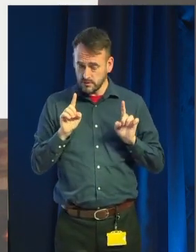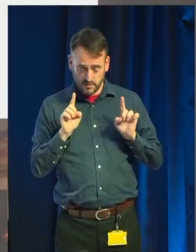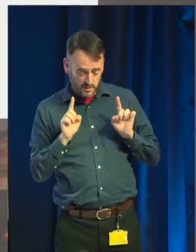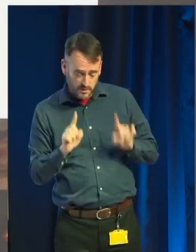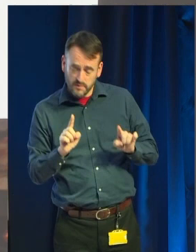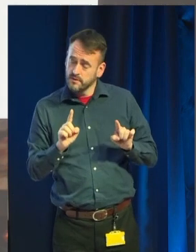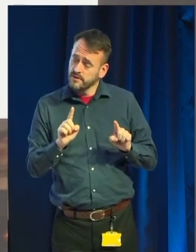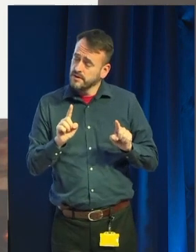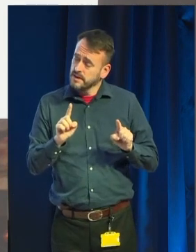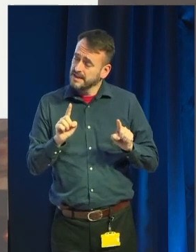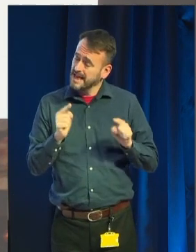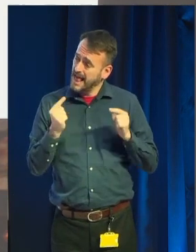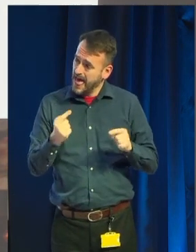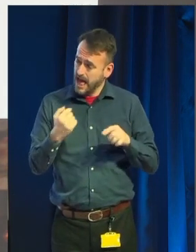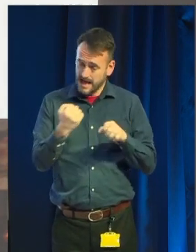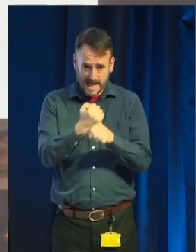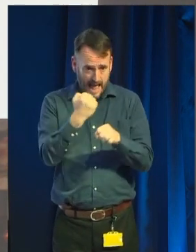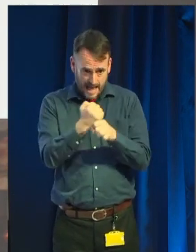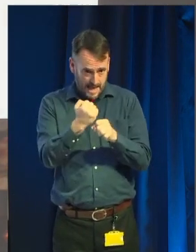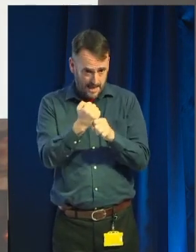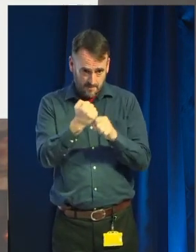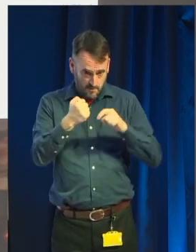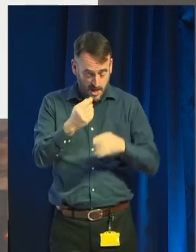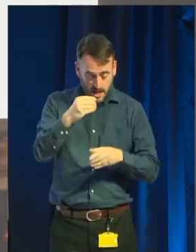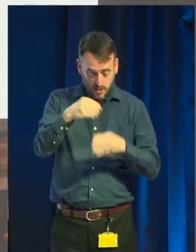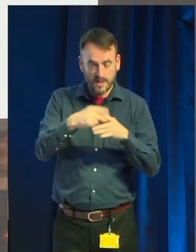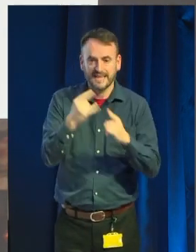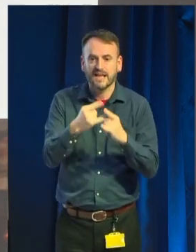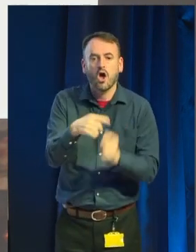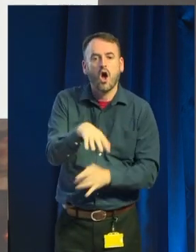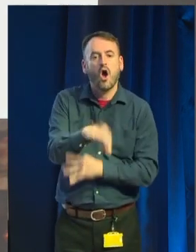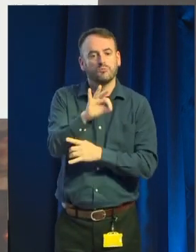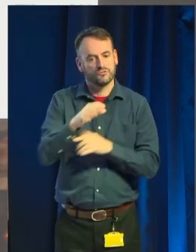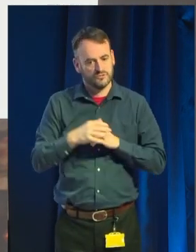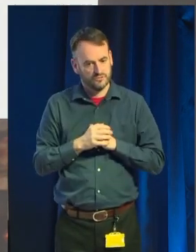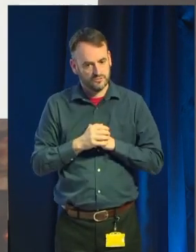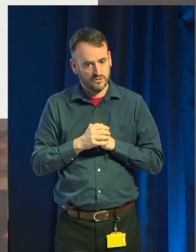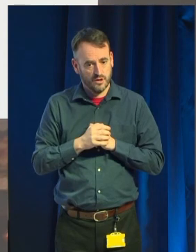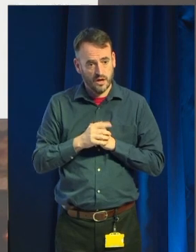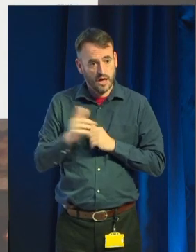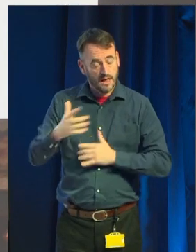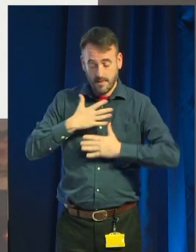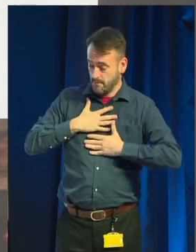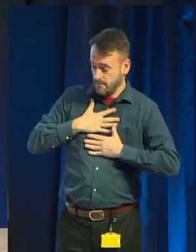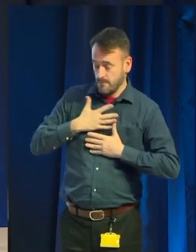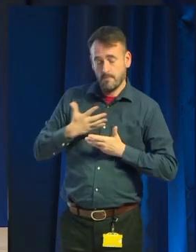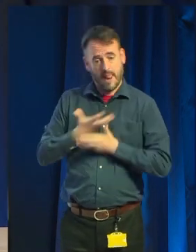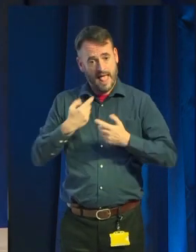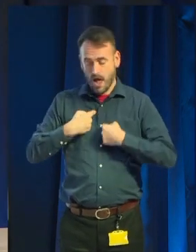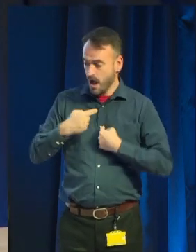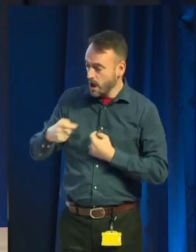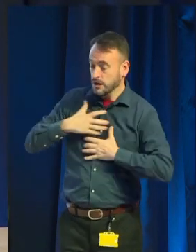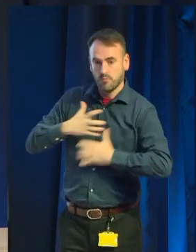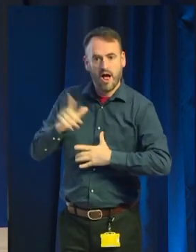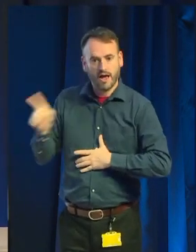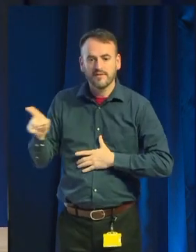or completely optional. And I didn't want the player to be surprised, so the text clearly